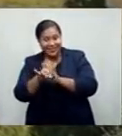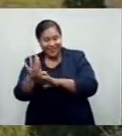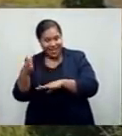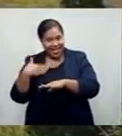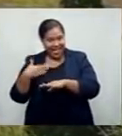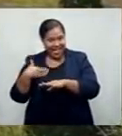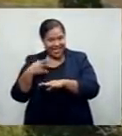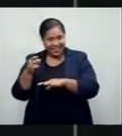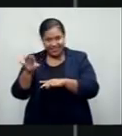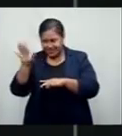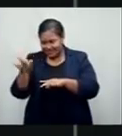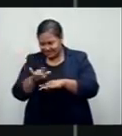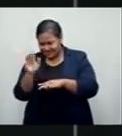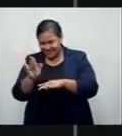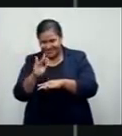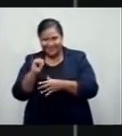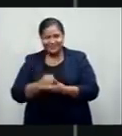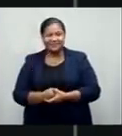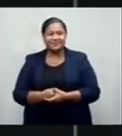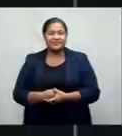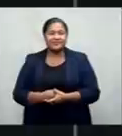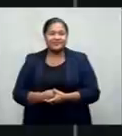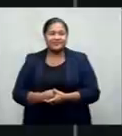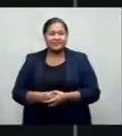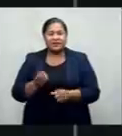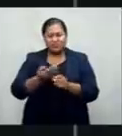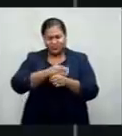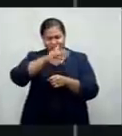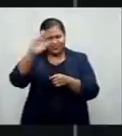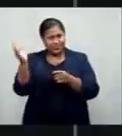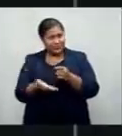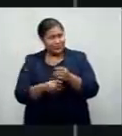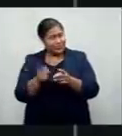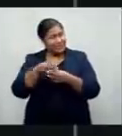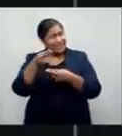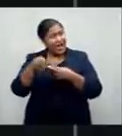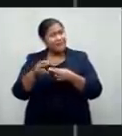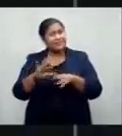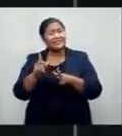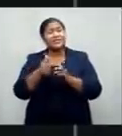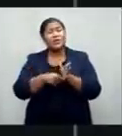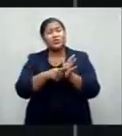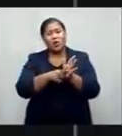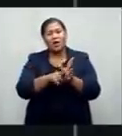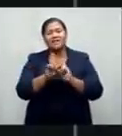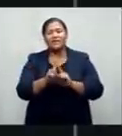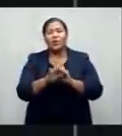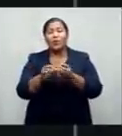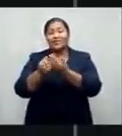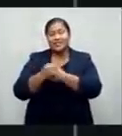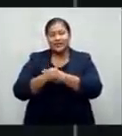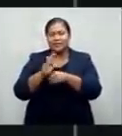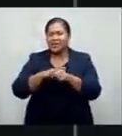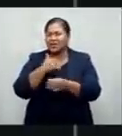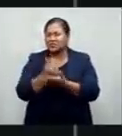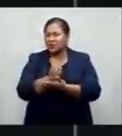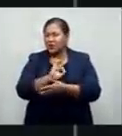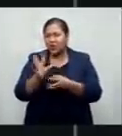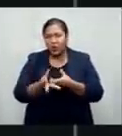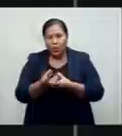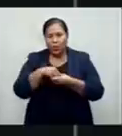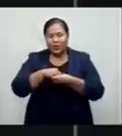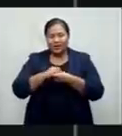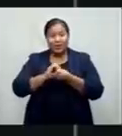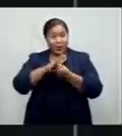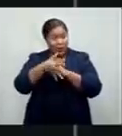Ministry's dashboard. Cane farmers in Lautoka are taking precautionary measures to ensure they do not catch COVID-19, which